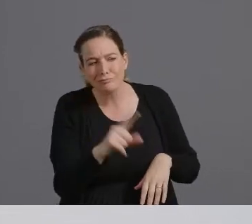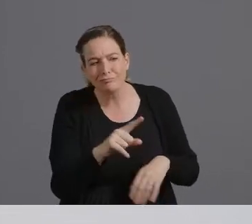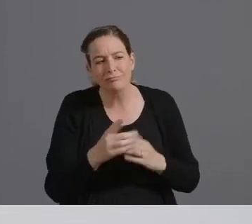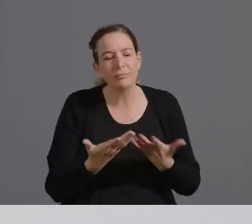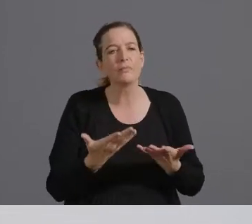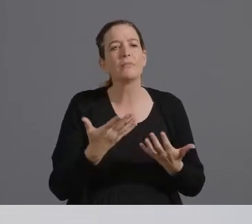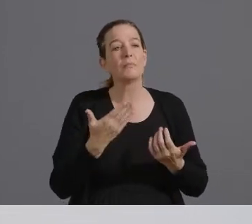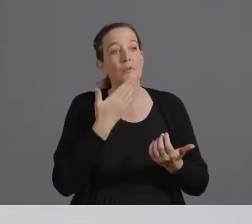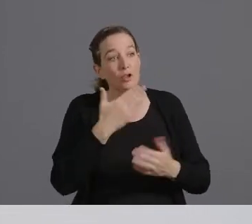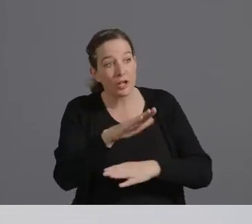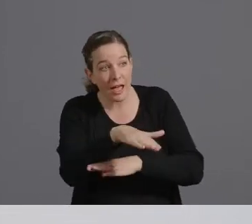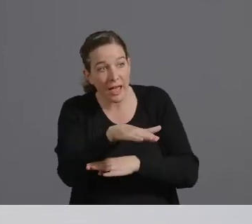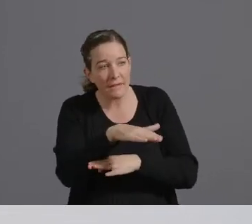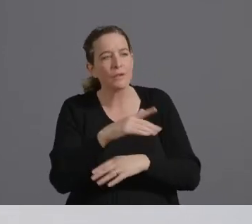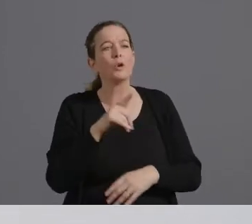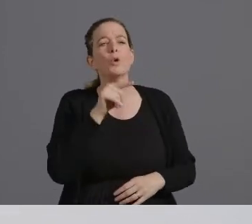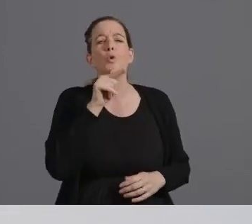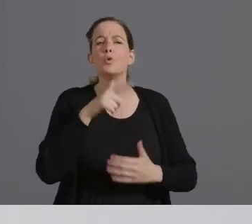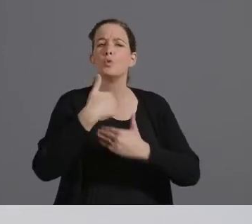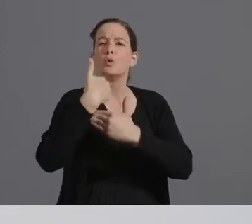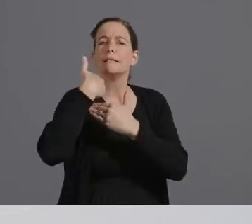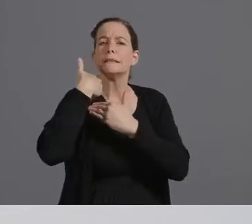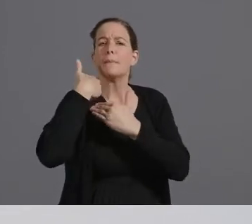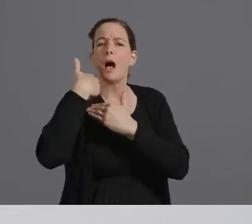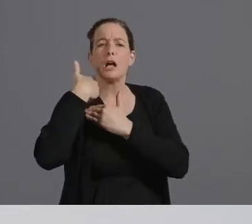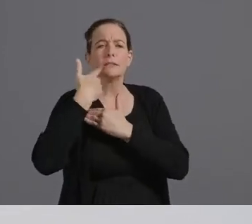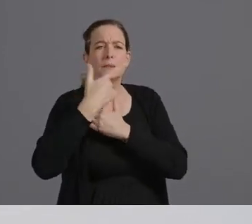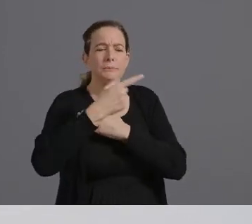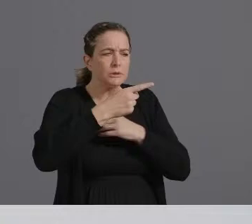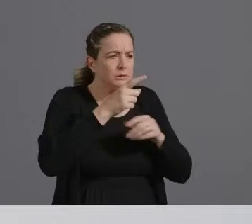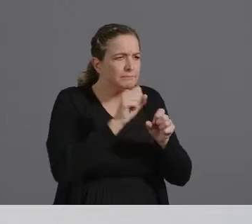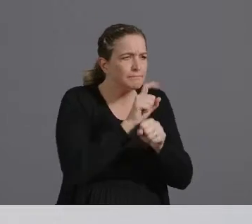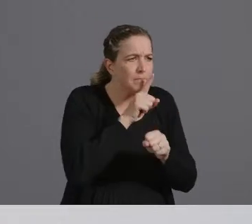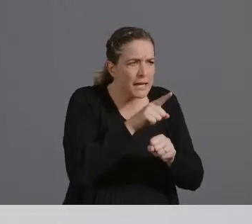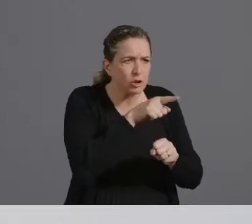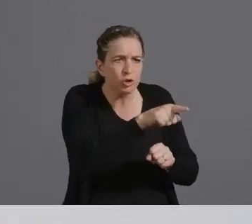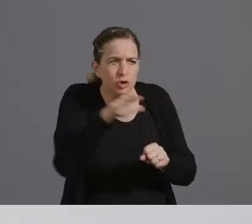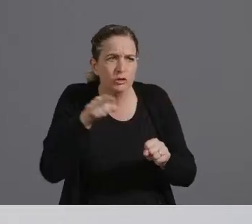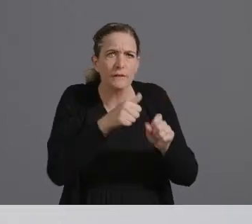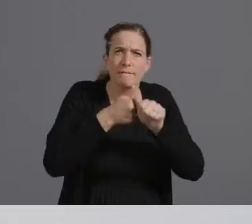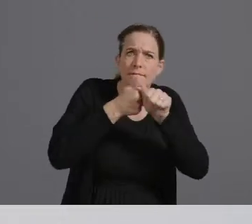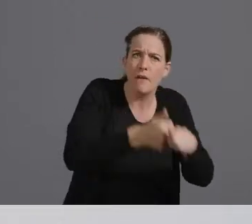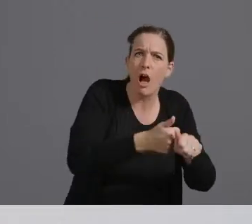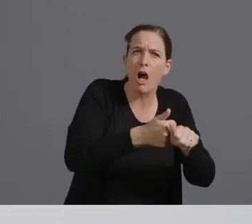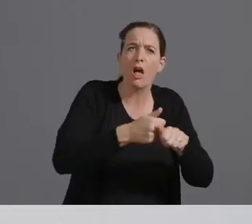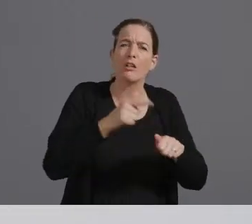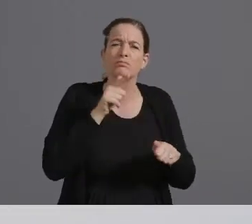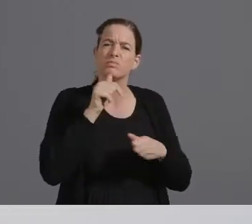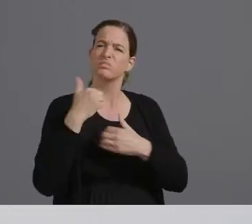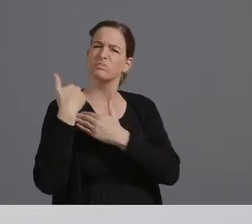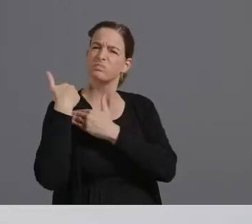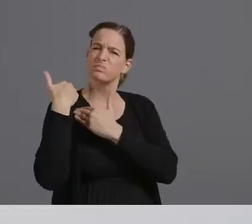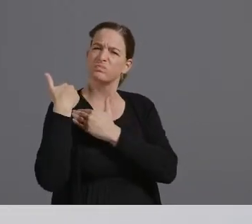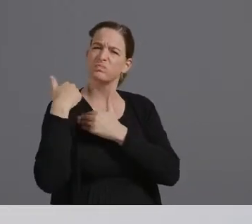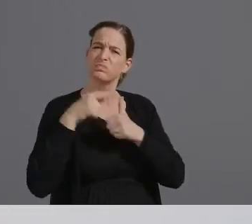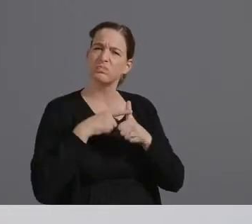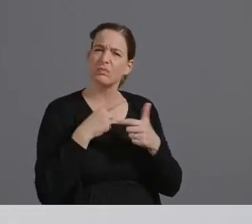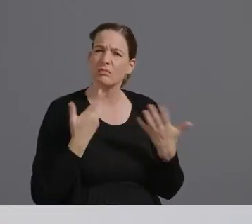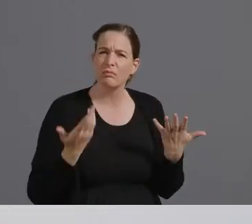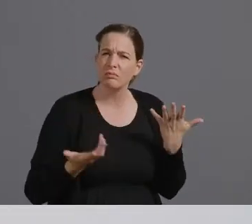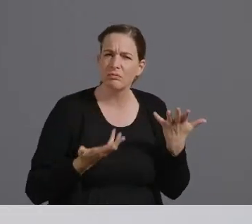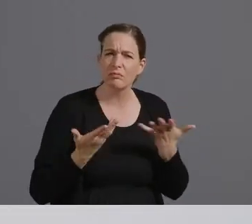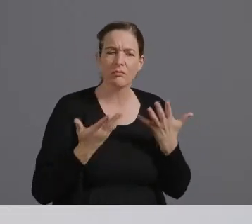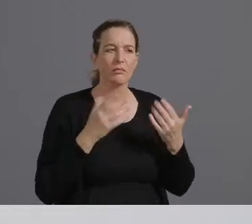enforcements. Who's going to do the enforcements, and who was perhaps measuring the restaurants and these other establishments that, yes, you can be